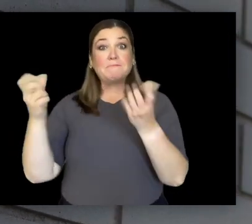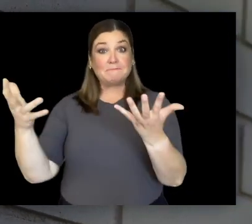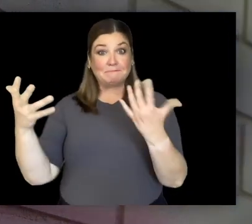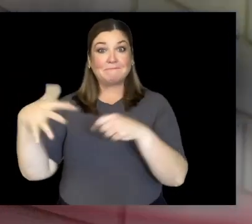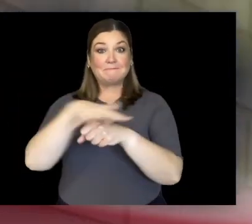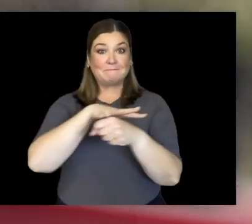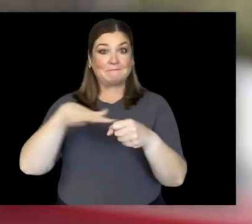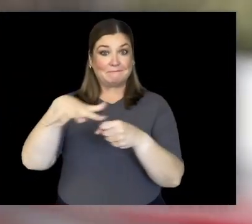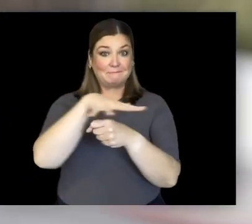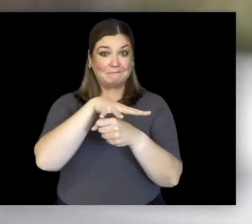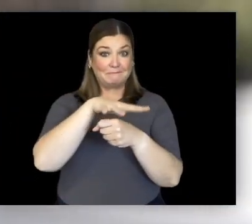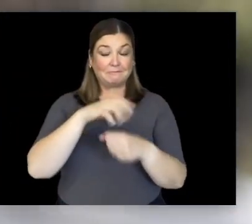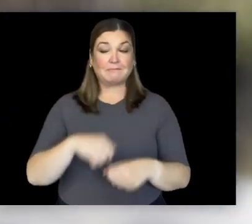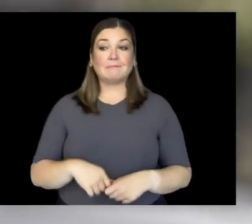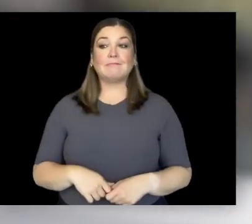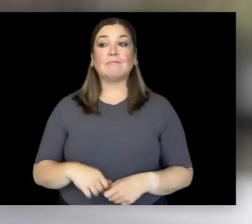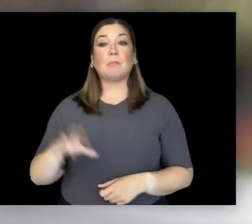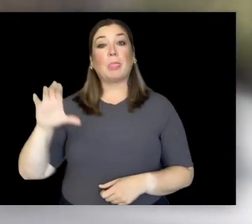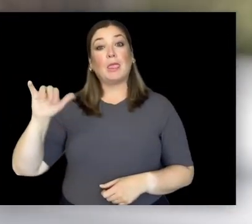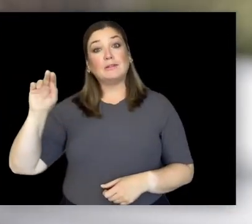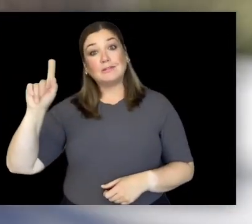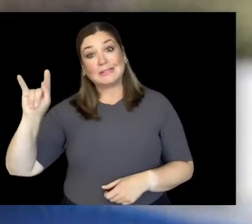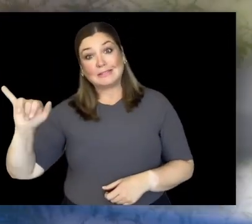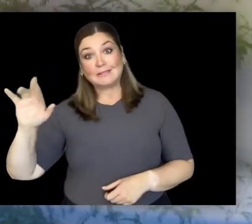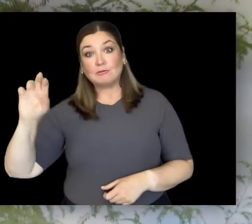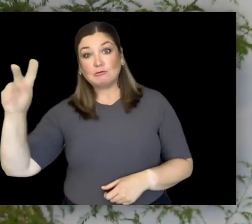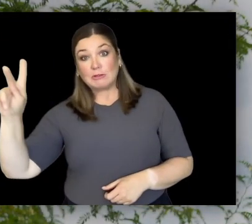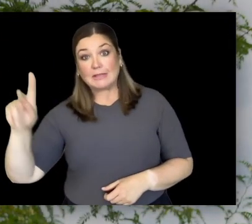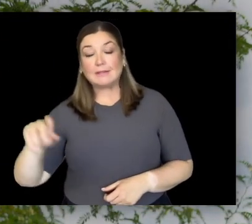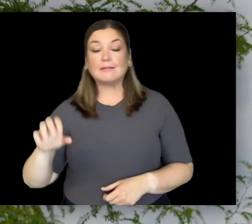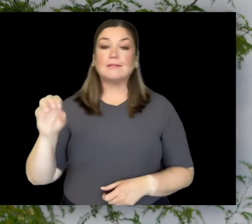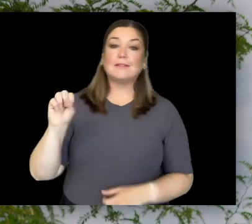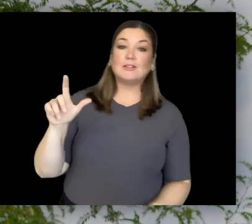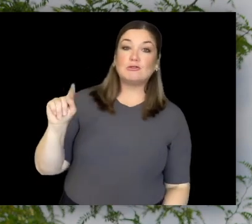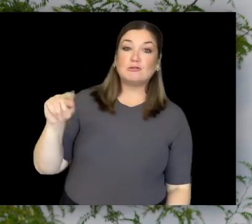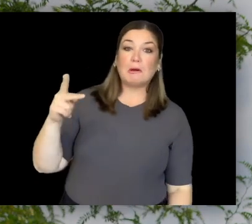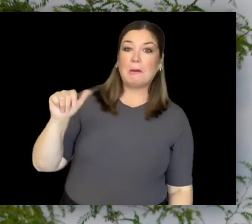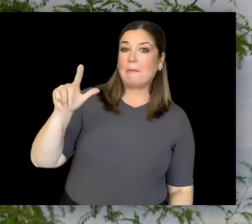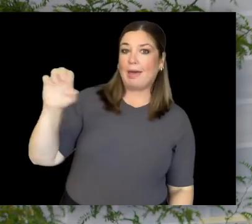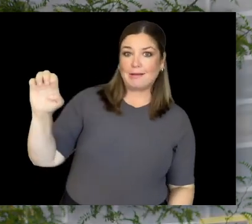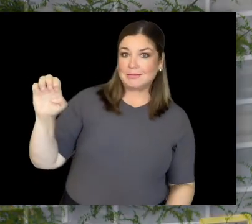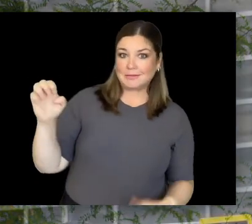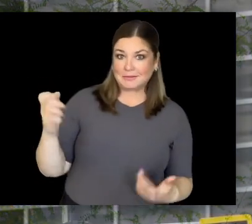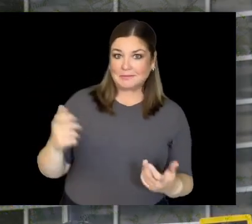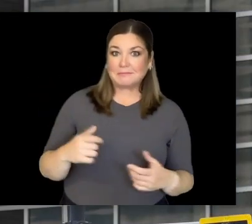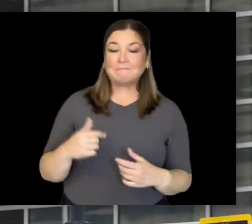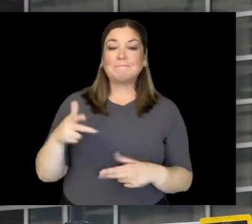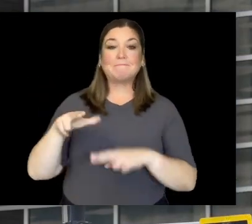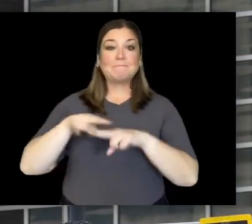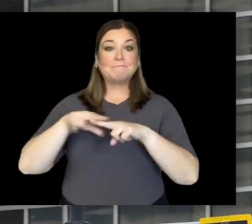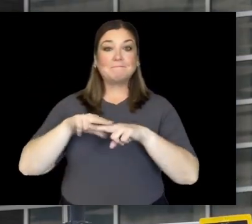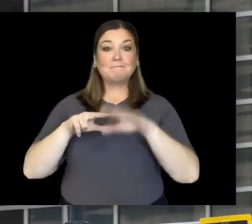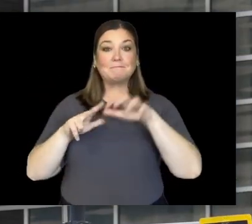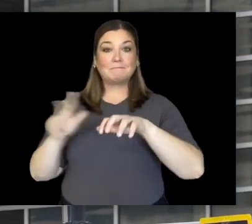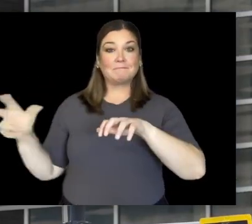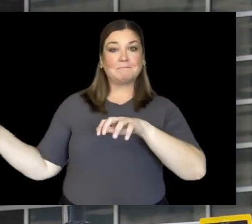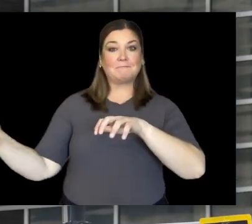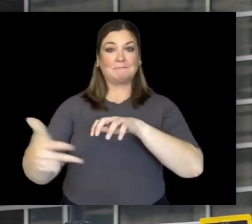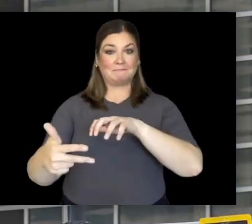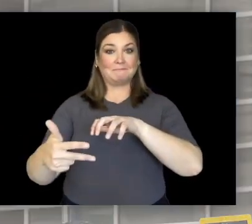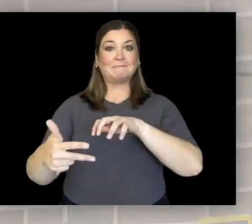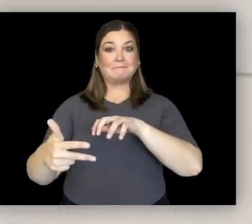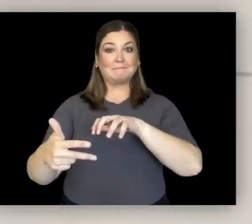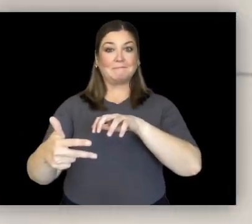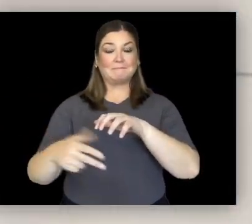convenient parking locations can be found all around the venue. Some include City Creek and the Salt Palace. UTA